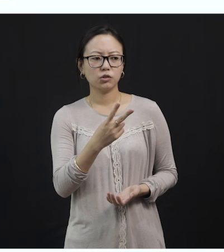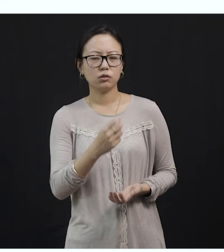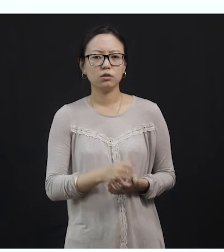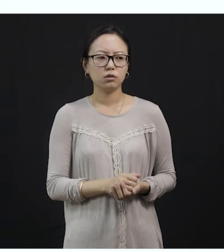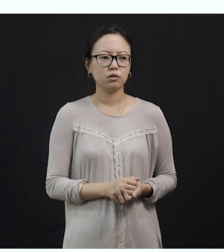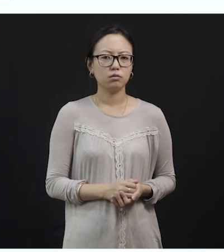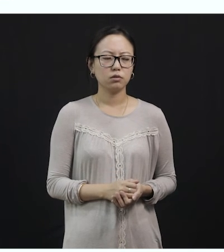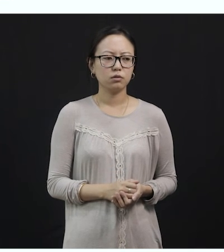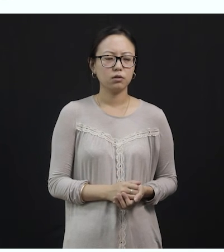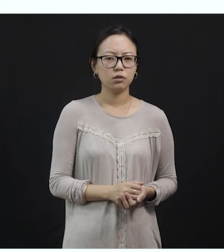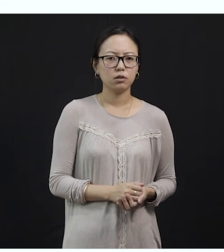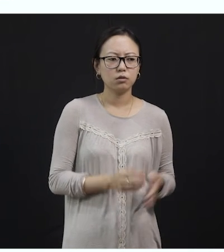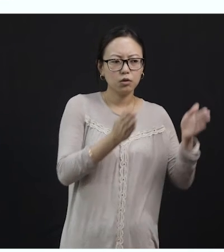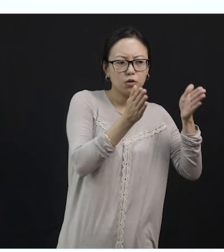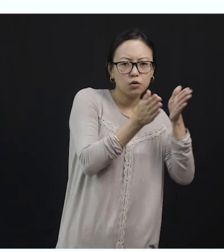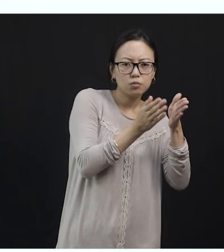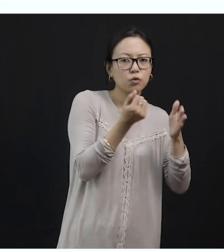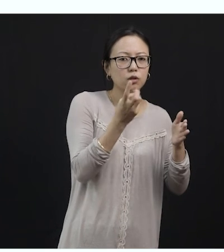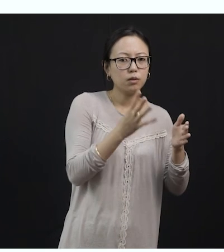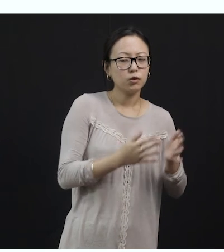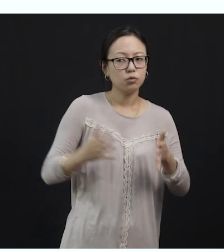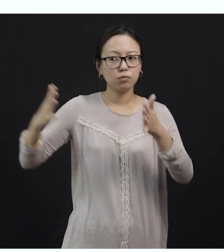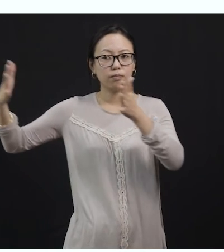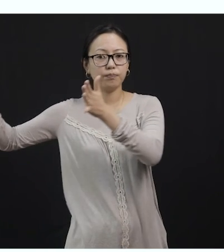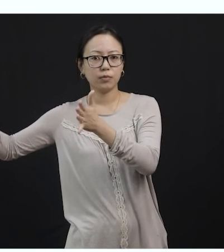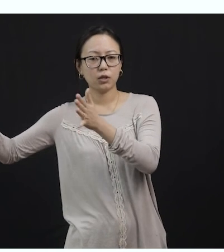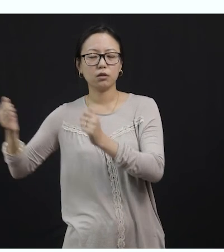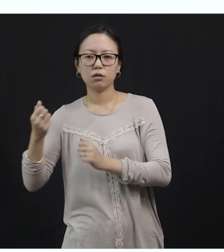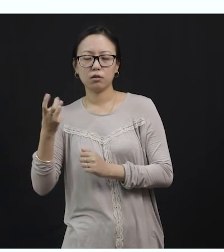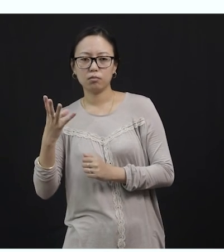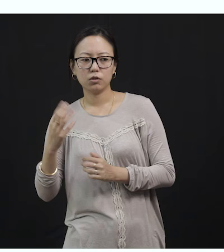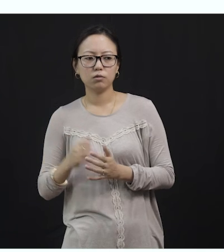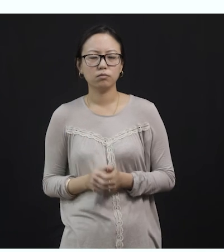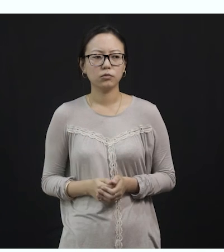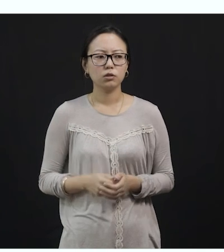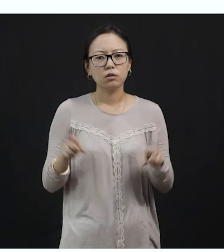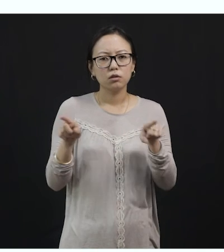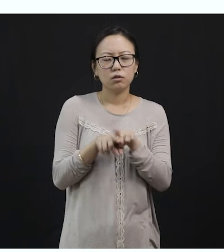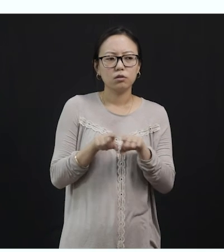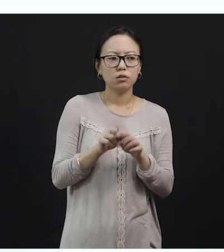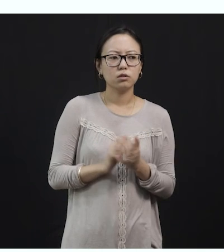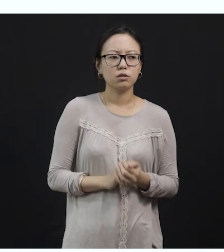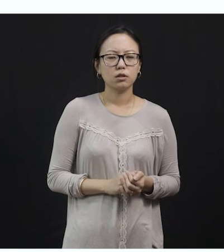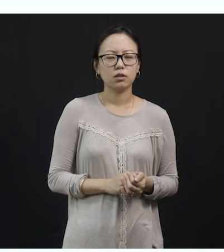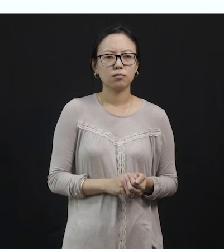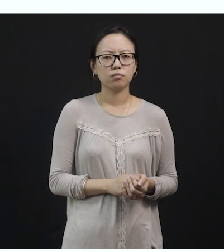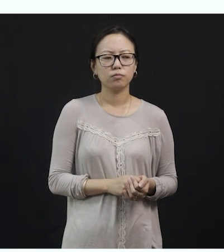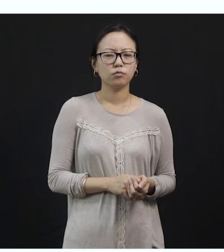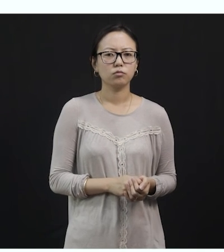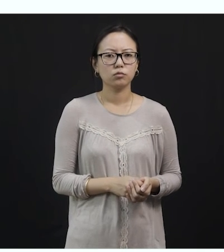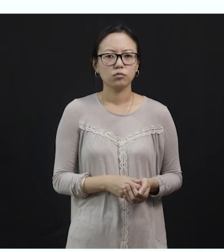have been arranged from smallest to biggest. In the same way, this numbers given